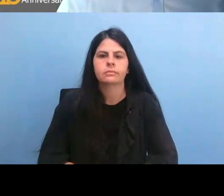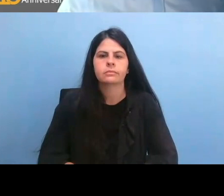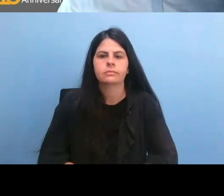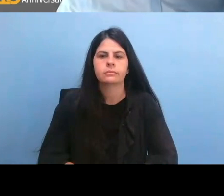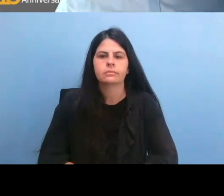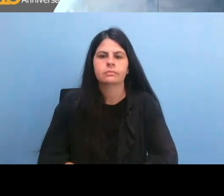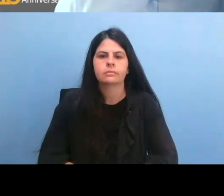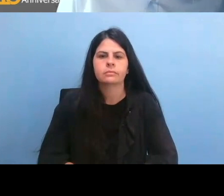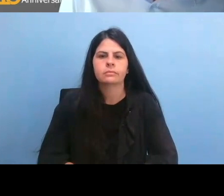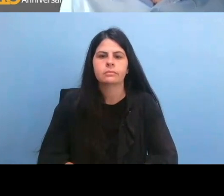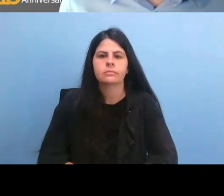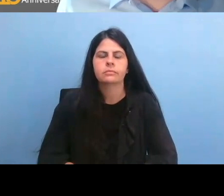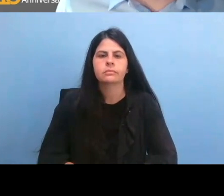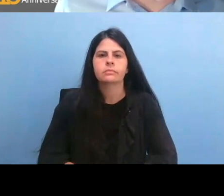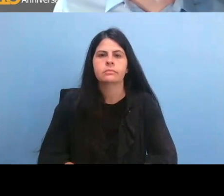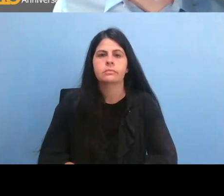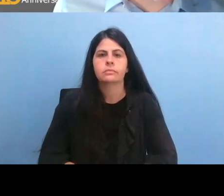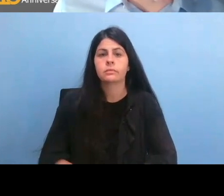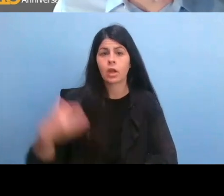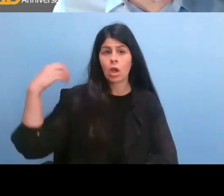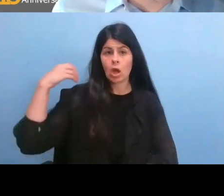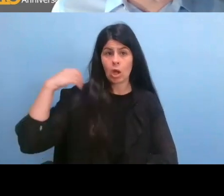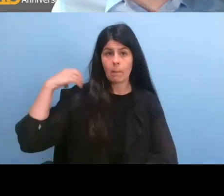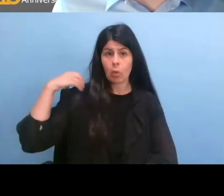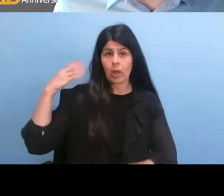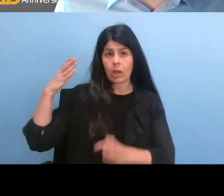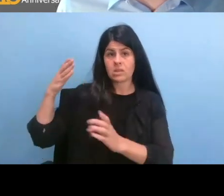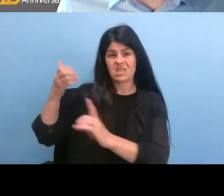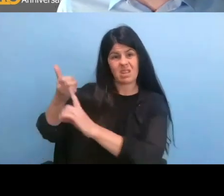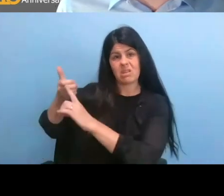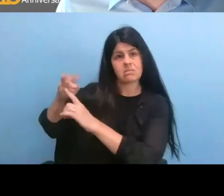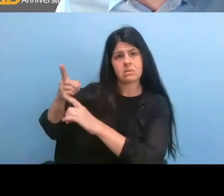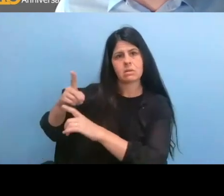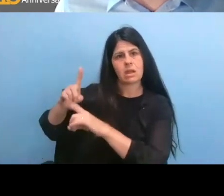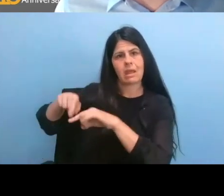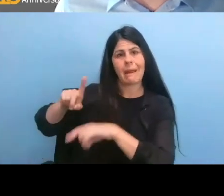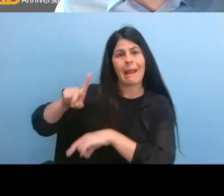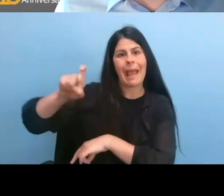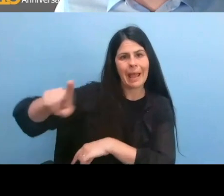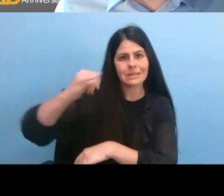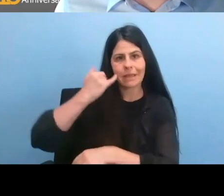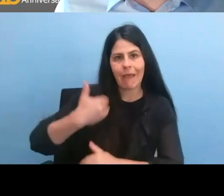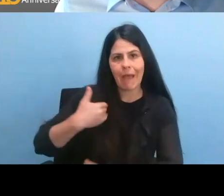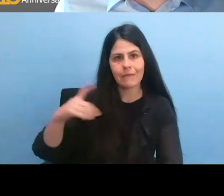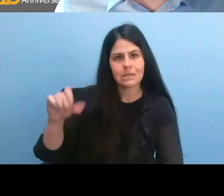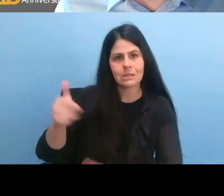So employers cannot ask if employees have a disability pre-job offer, but those of you,